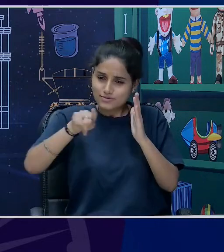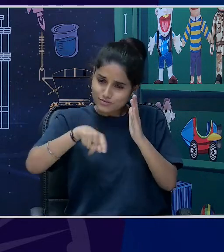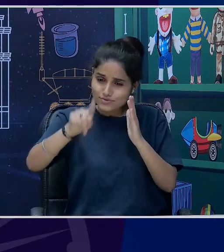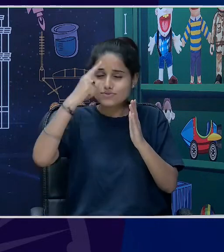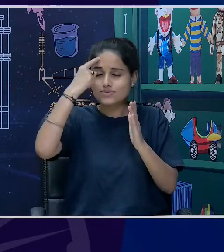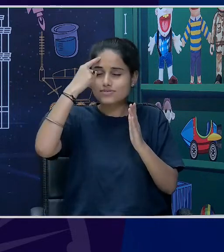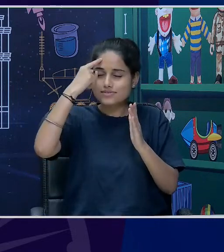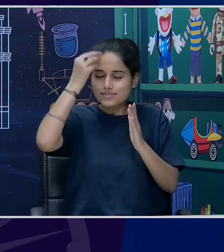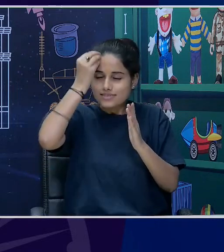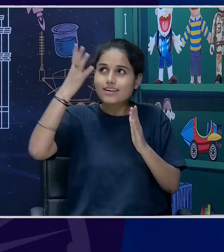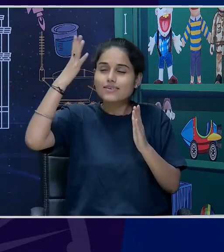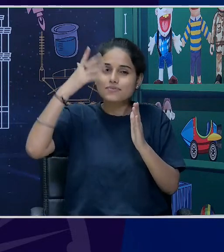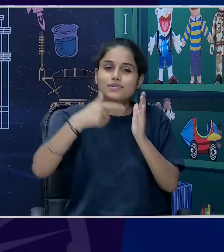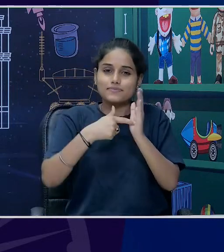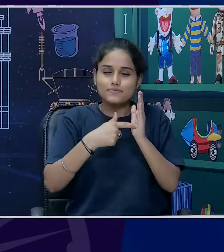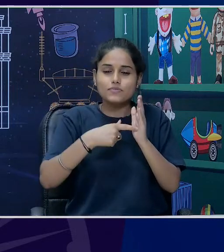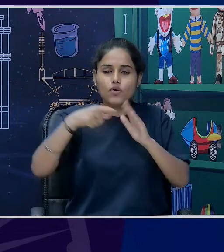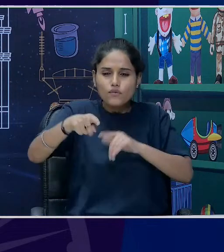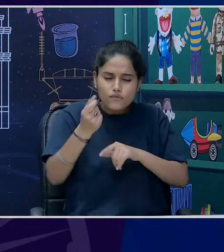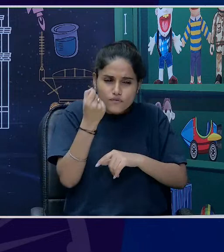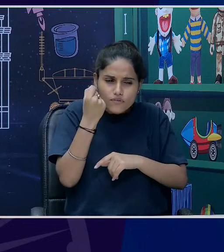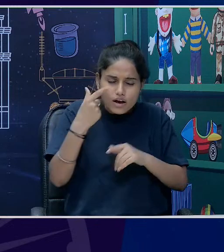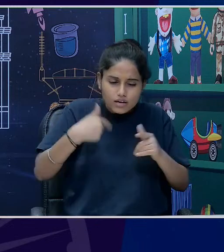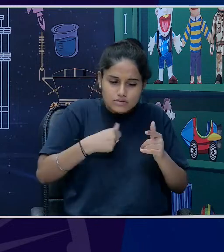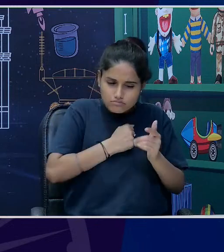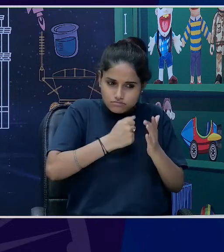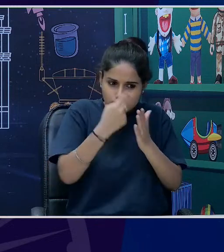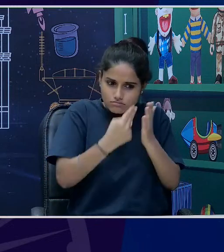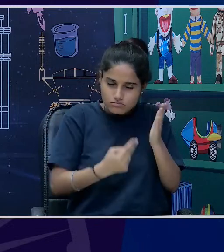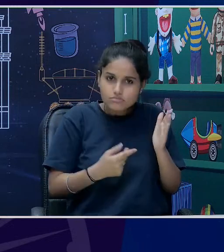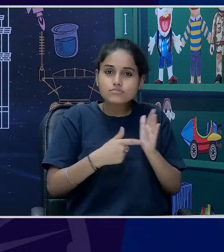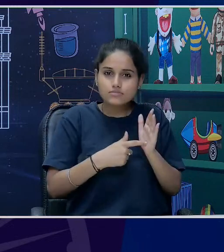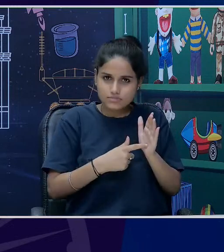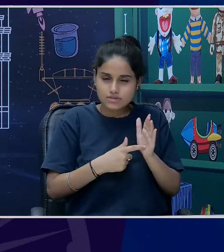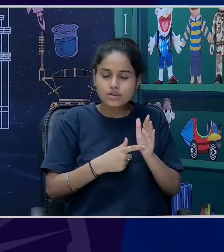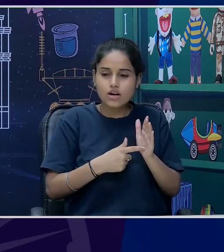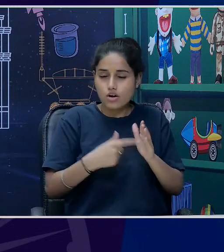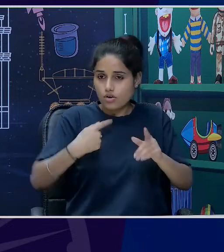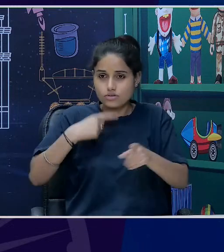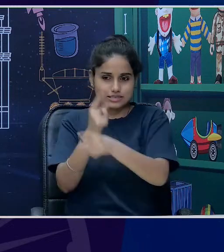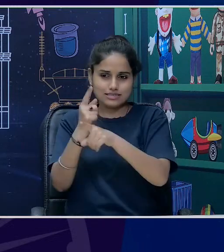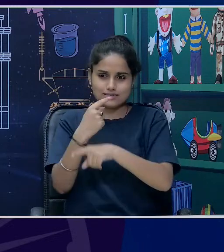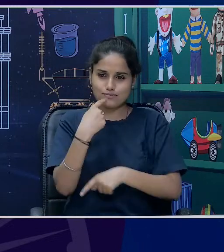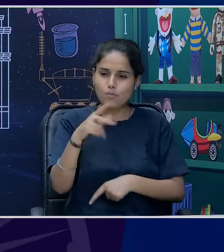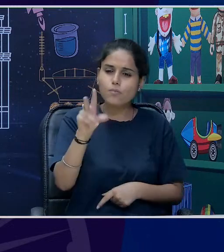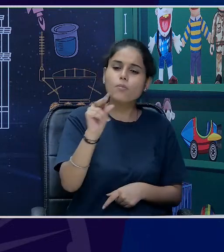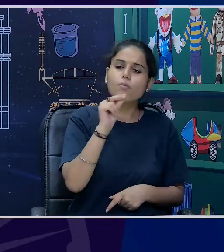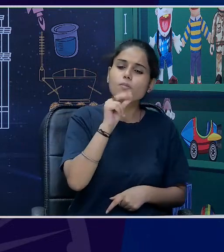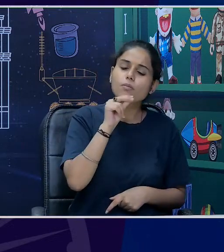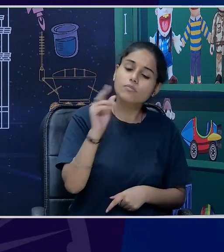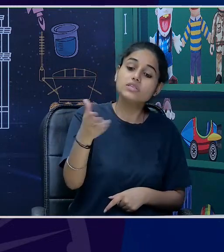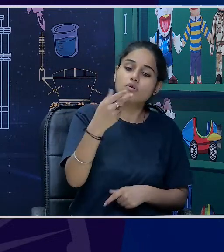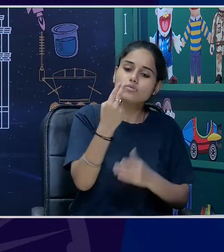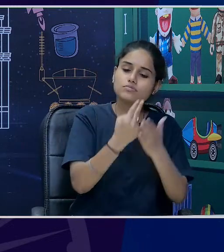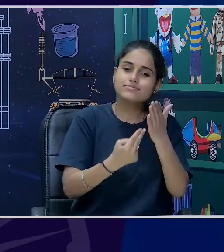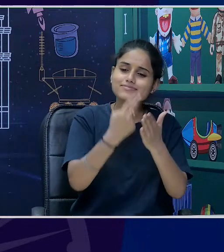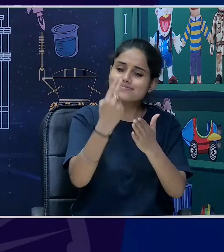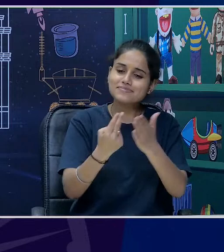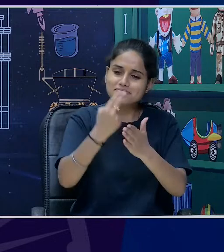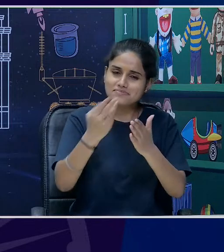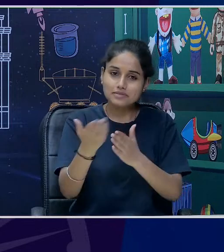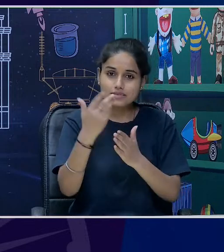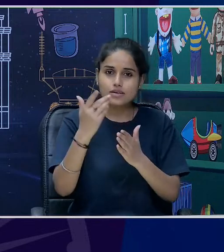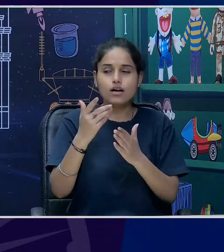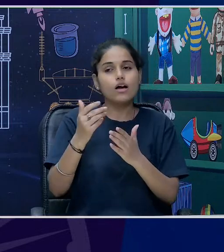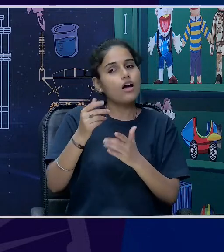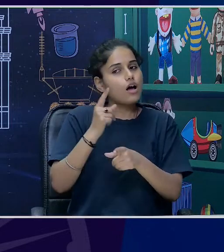can understand like how the child is, getting the instructions, how the child is implicating the, following